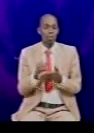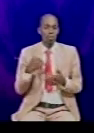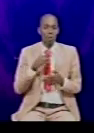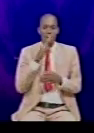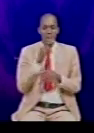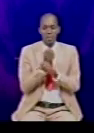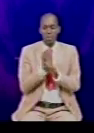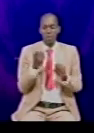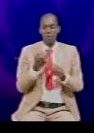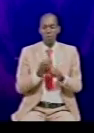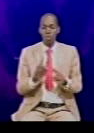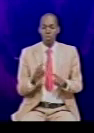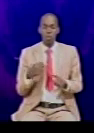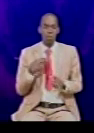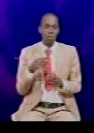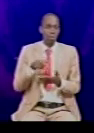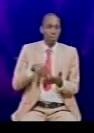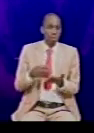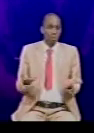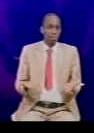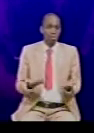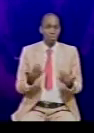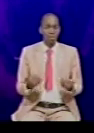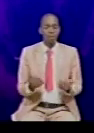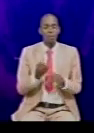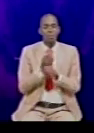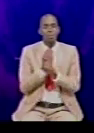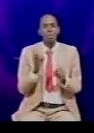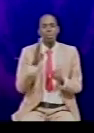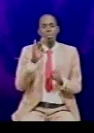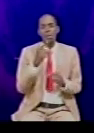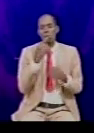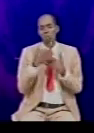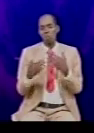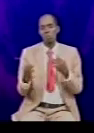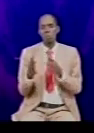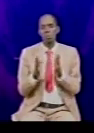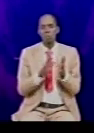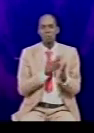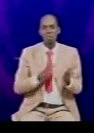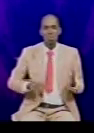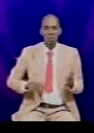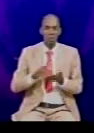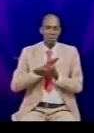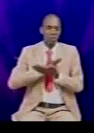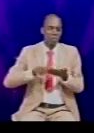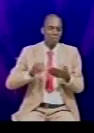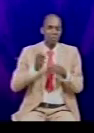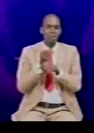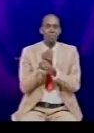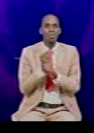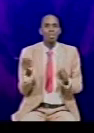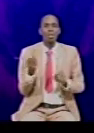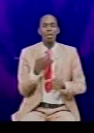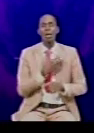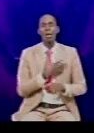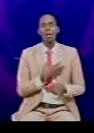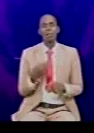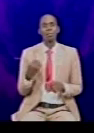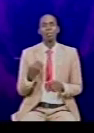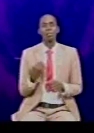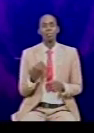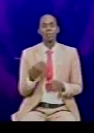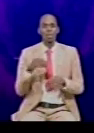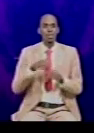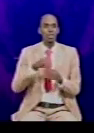read, justified by the blood of Jesus Christ, cleansed, saved, transformed. And in